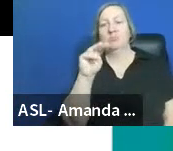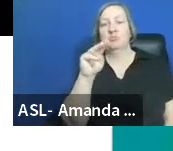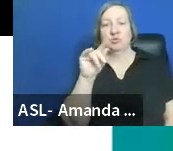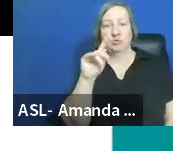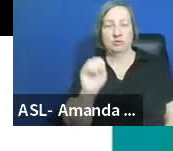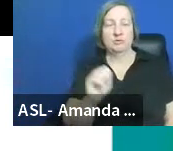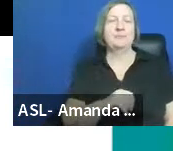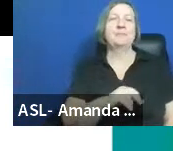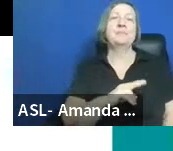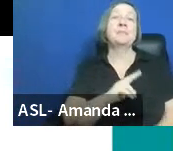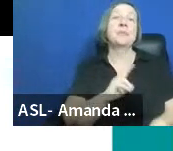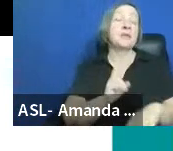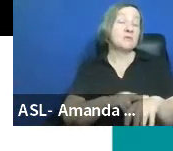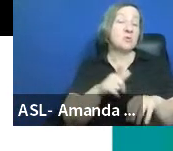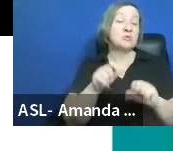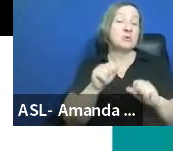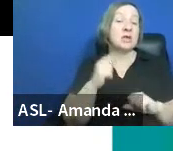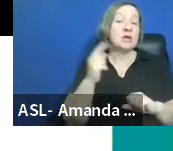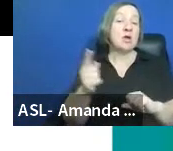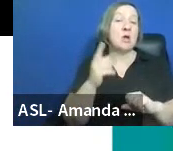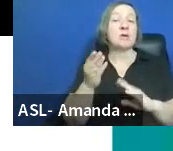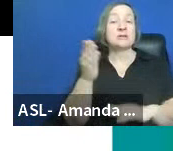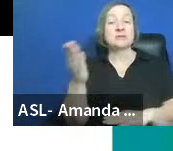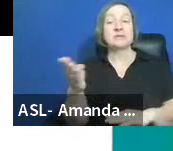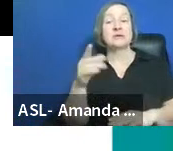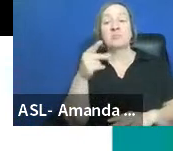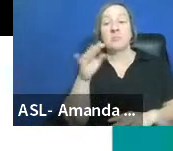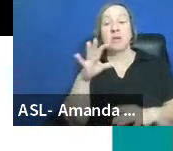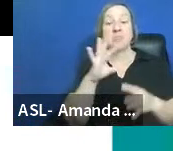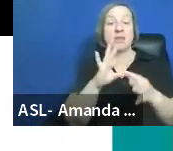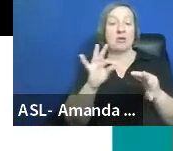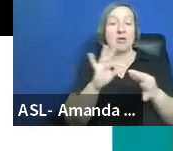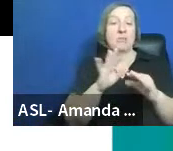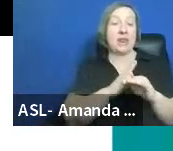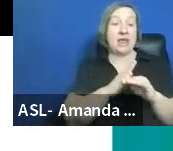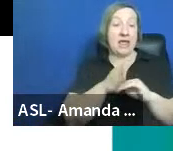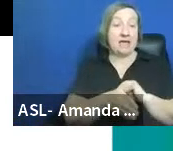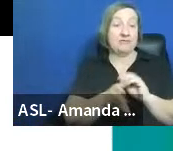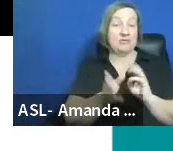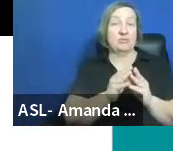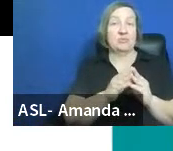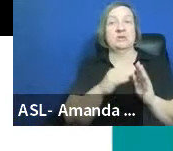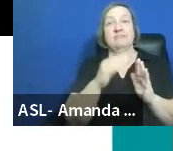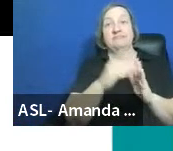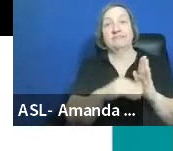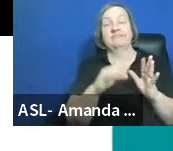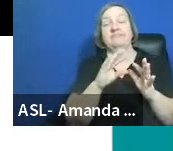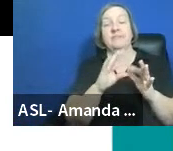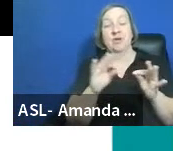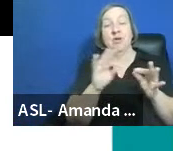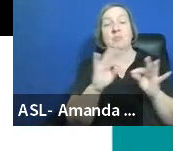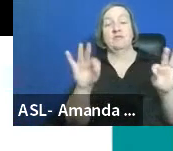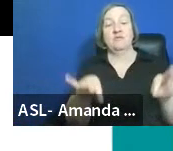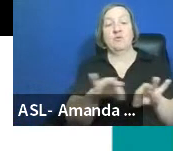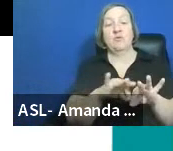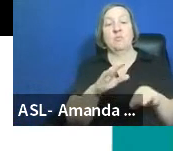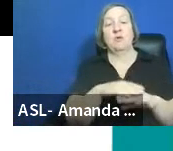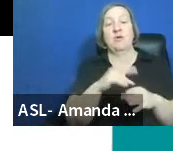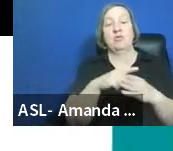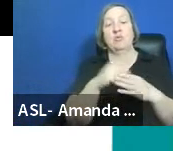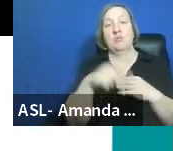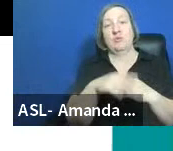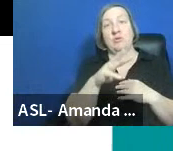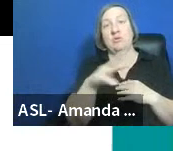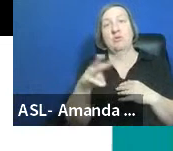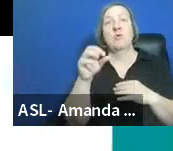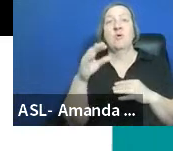Of course, you can always submit public comment after the meeting. You'll want to fill out a comment form on the program website or email your